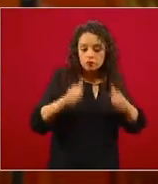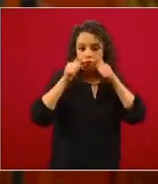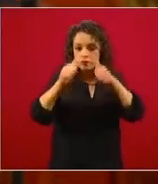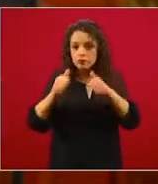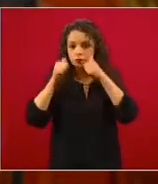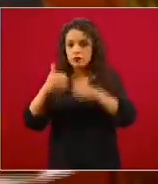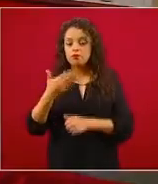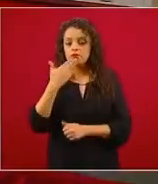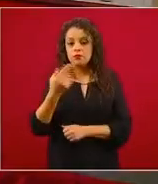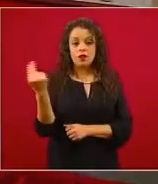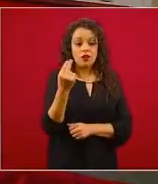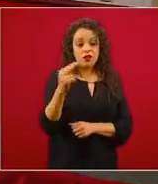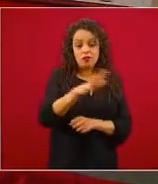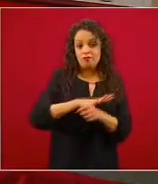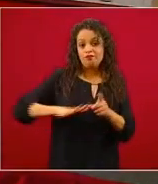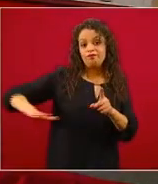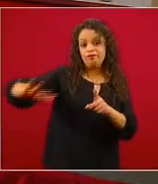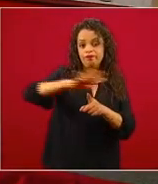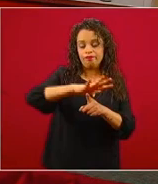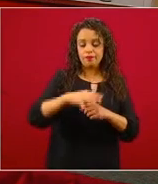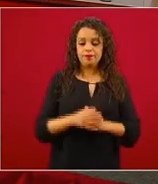hands so that we can meet the demand.